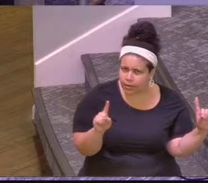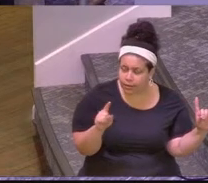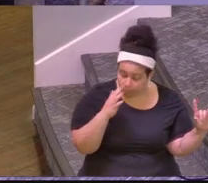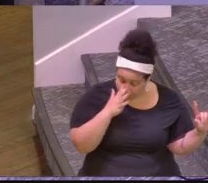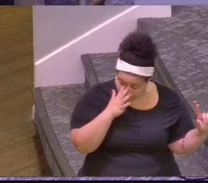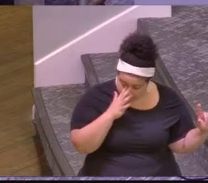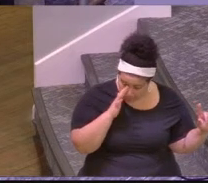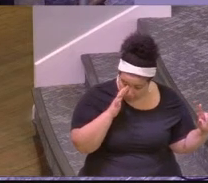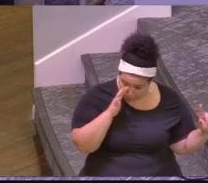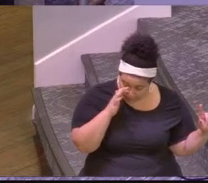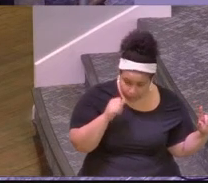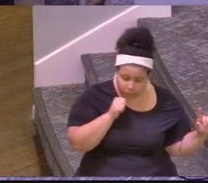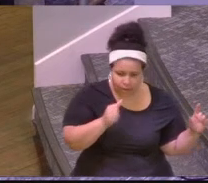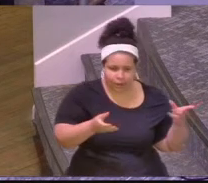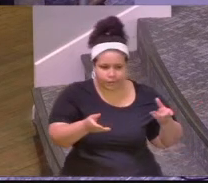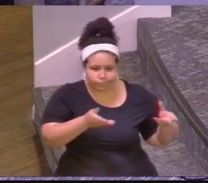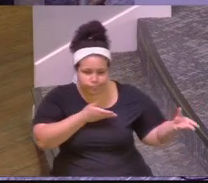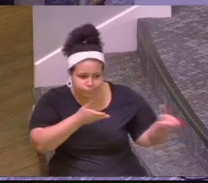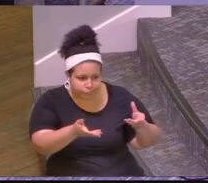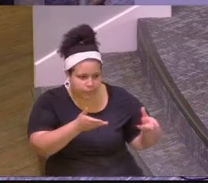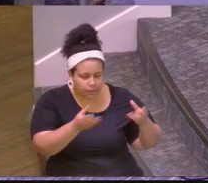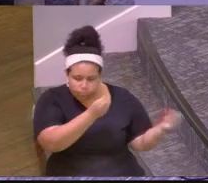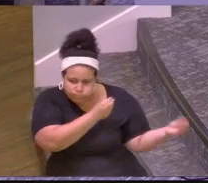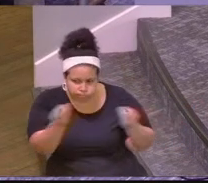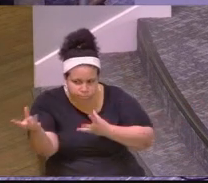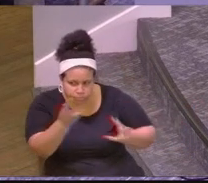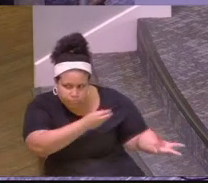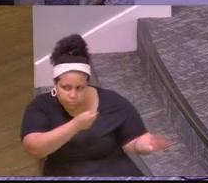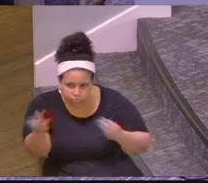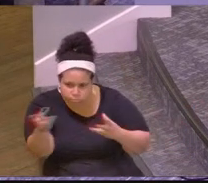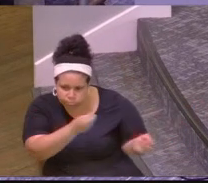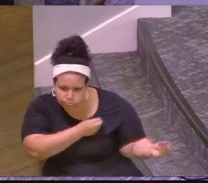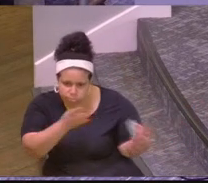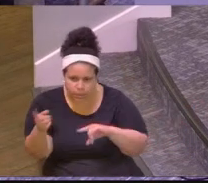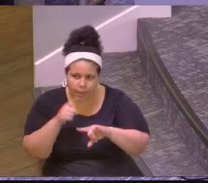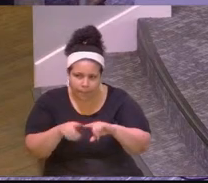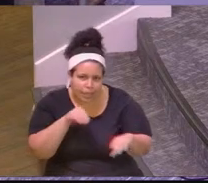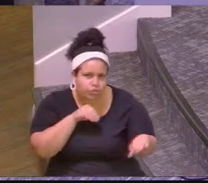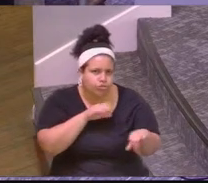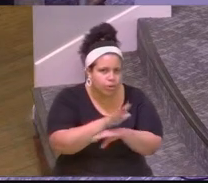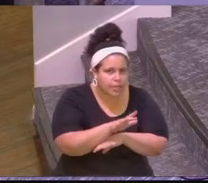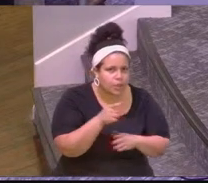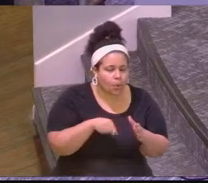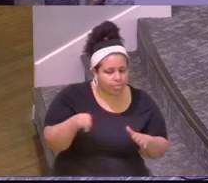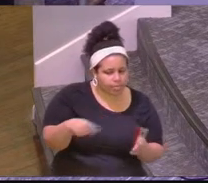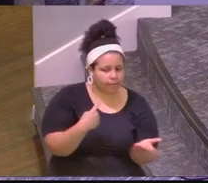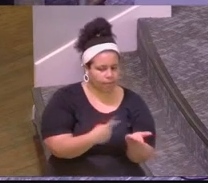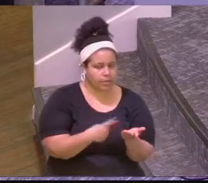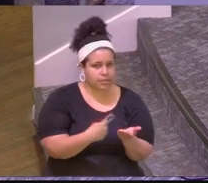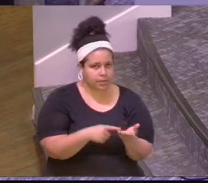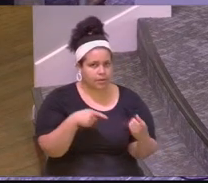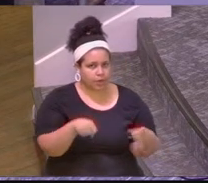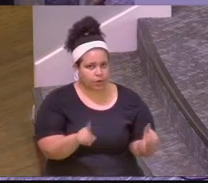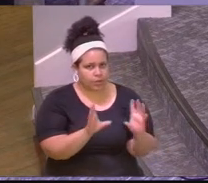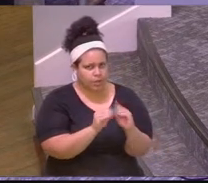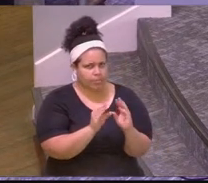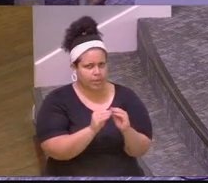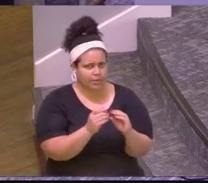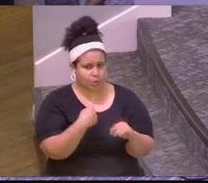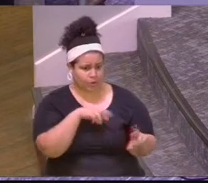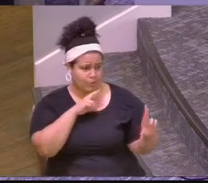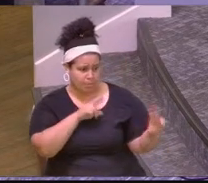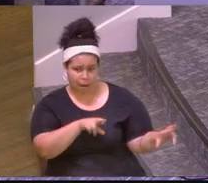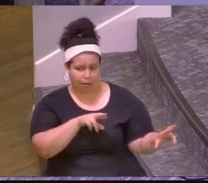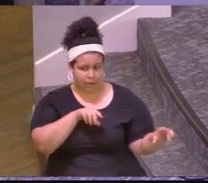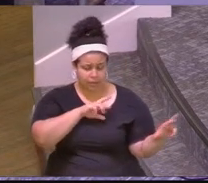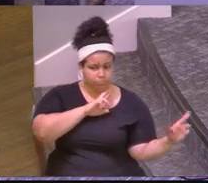not feeding information back to them, but how we are then addressing what they've discussed in those meetings. Are we responding at all? Are